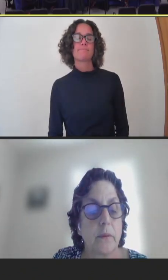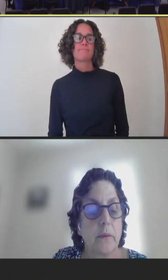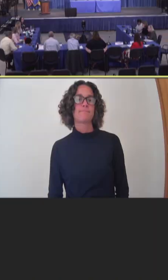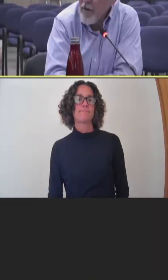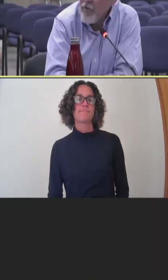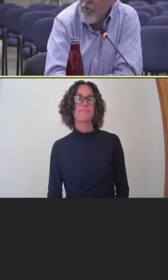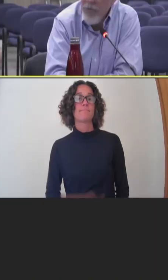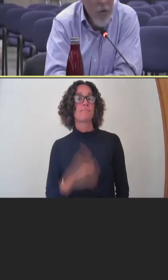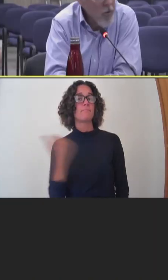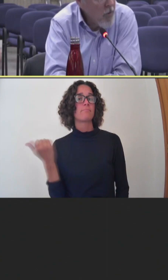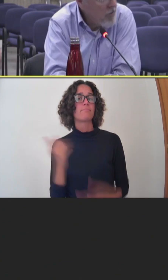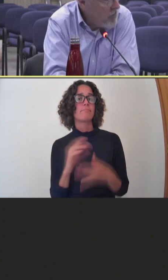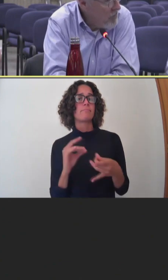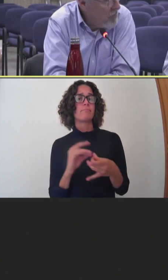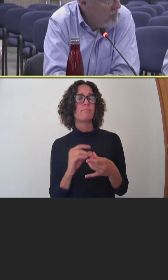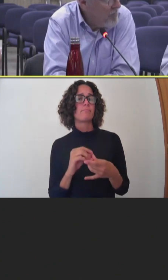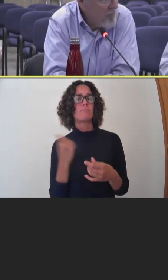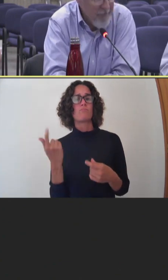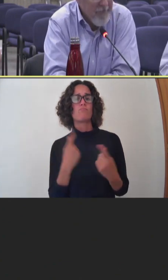Other comments or questions?